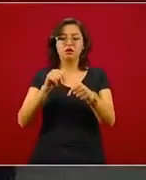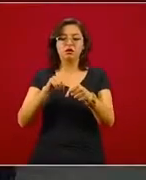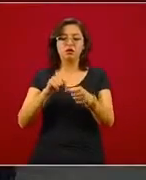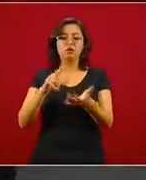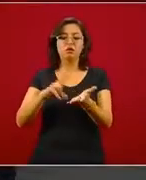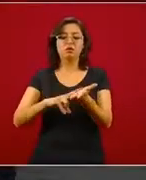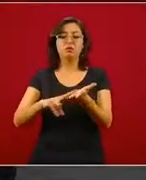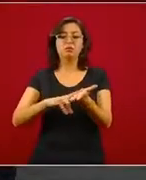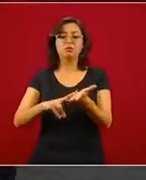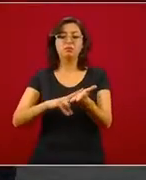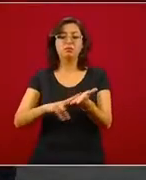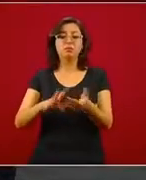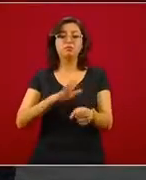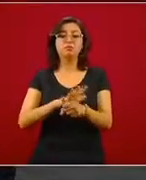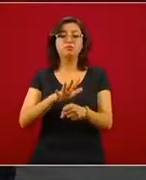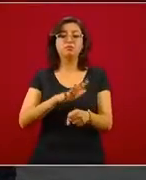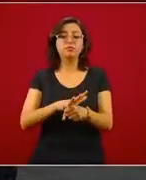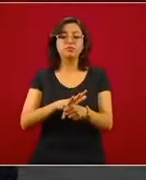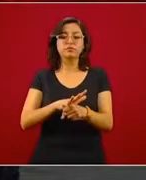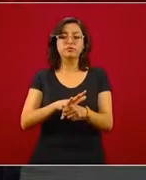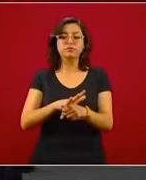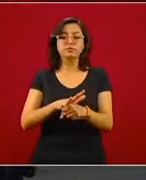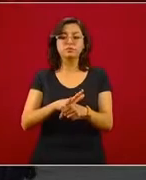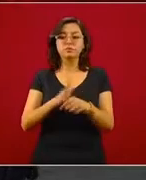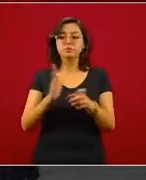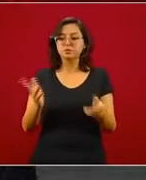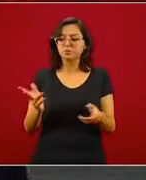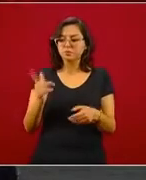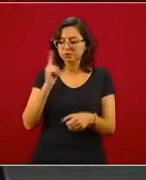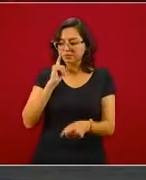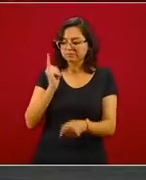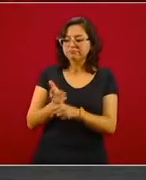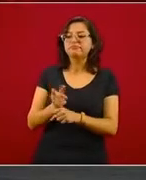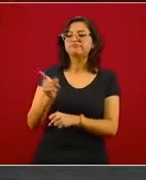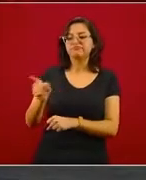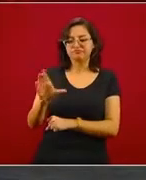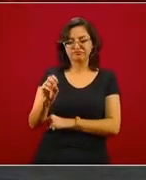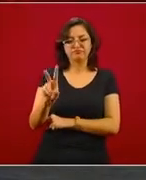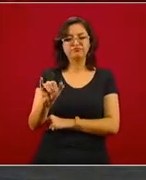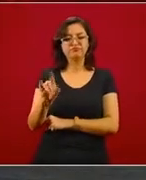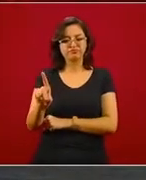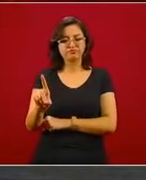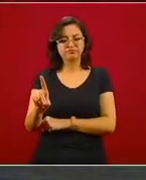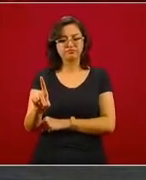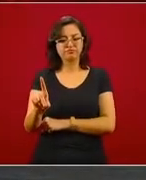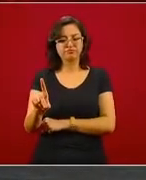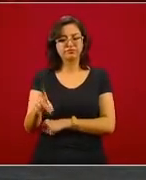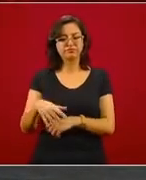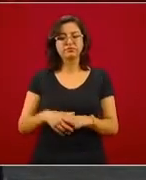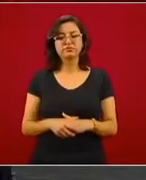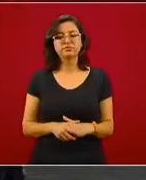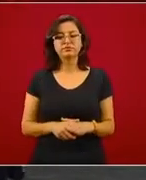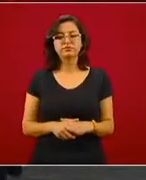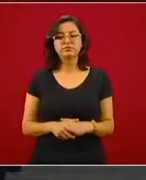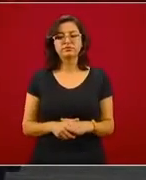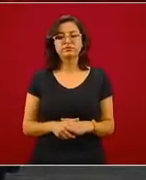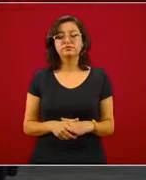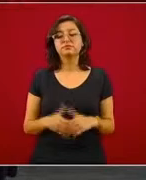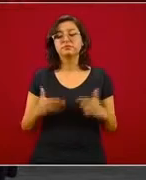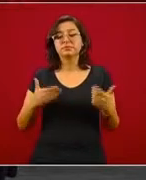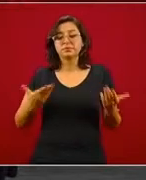see here, as it's been classified, this green color means that now that the